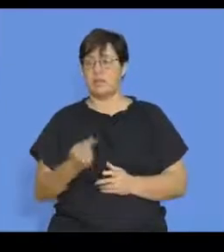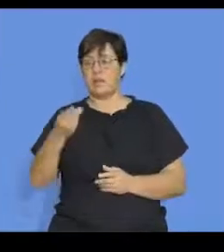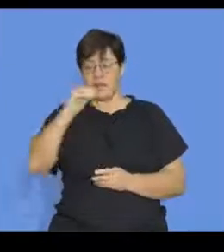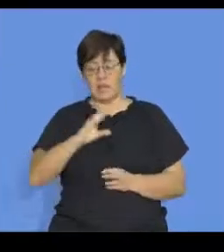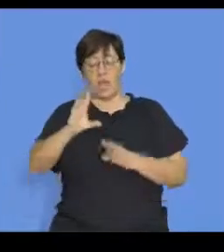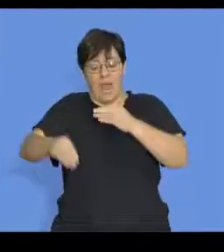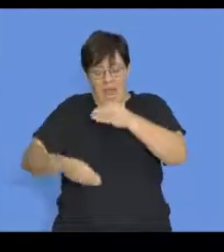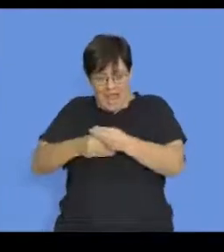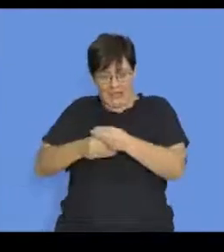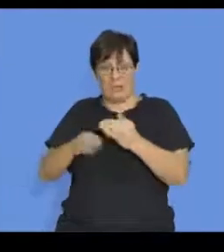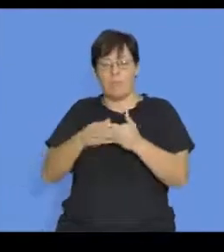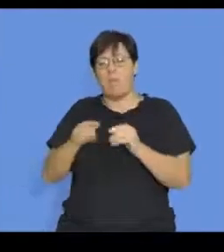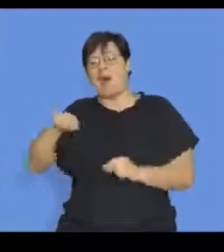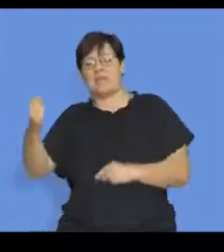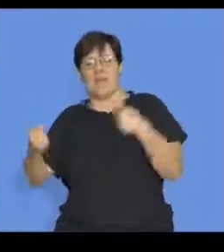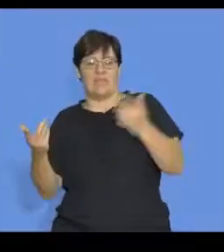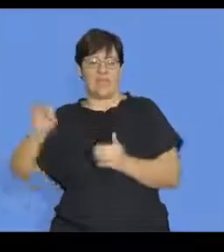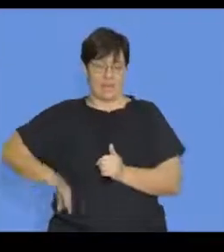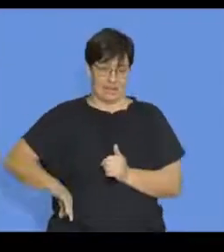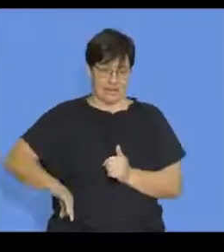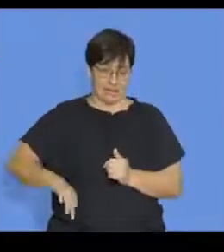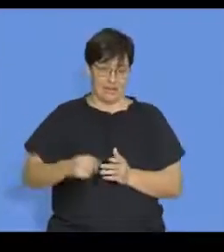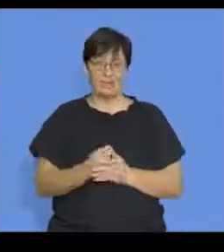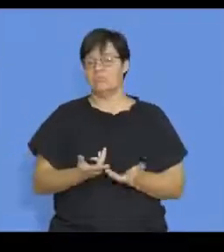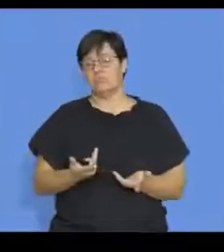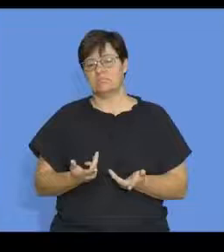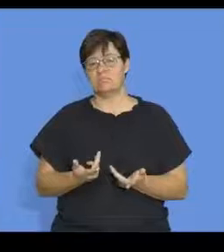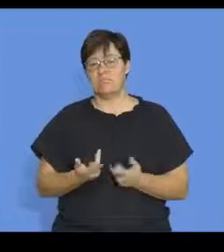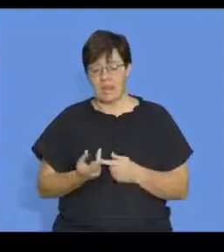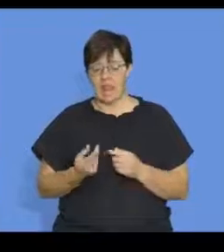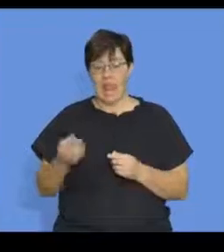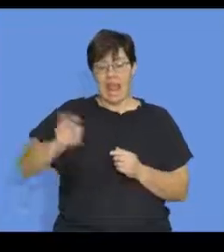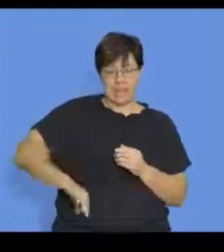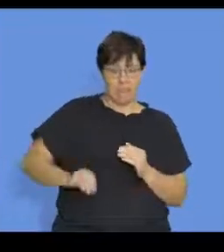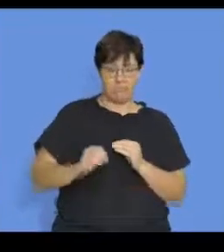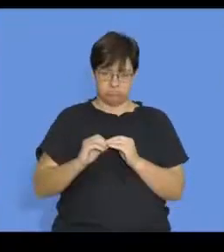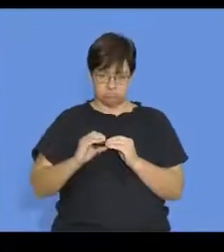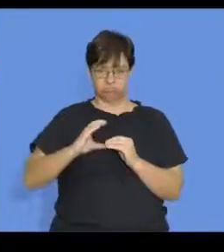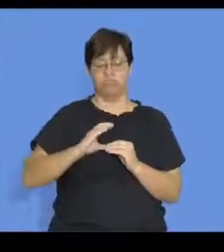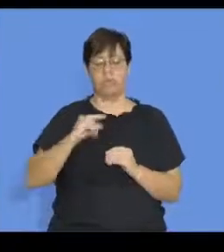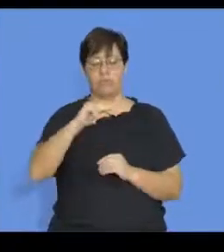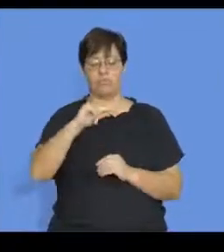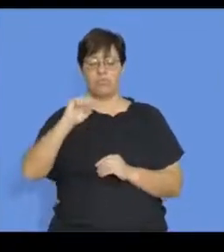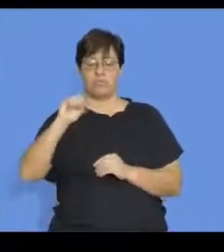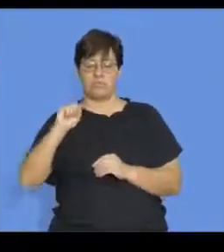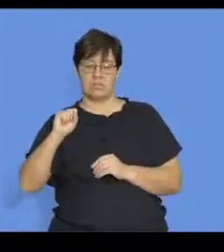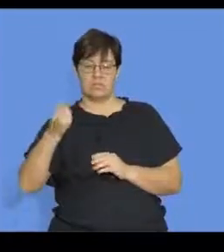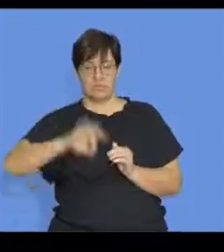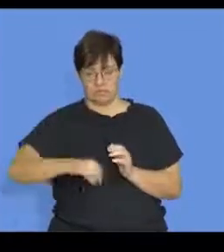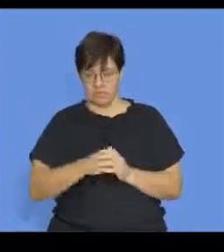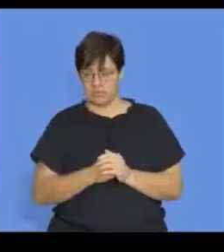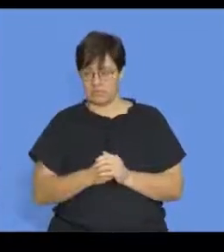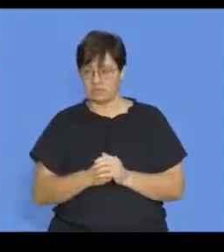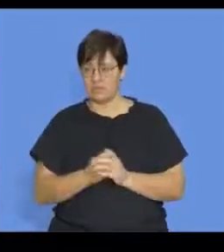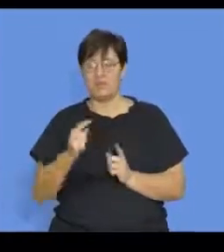profit, we are adding other income. So obviously, income increases your gross profit. I've just